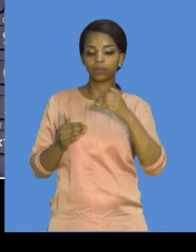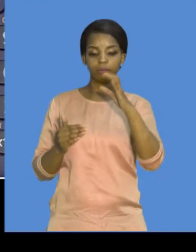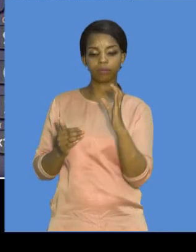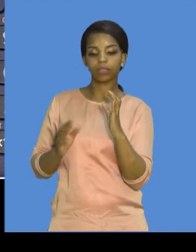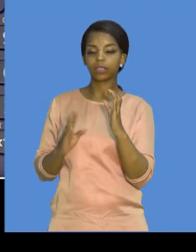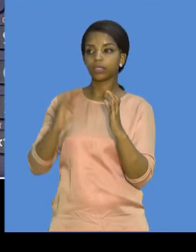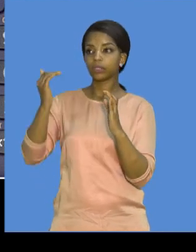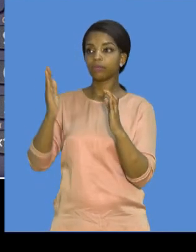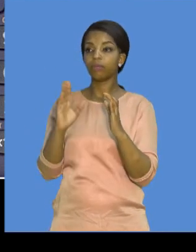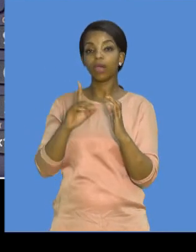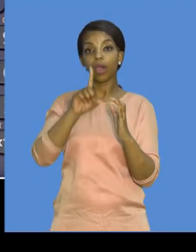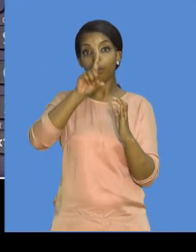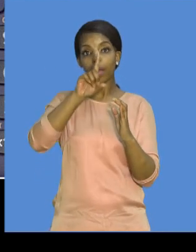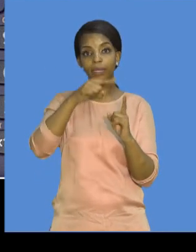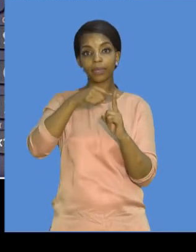plus, remember